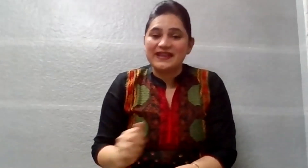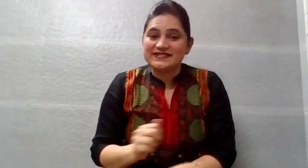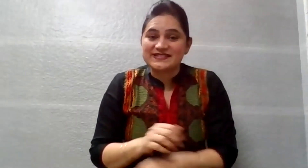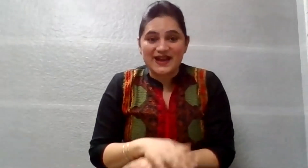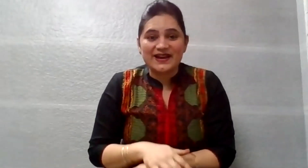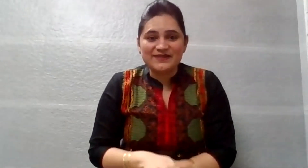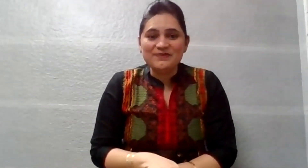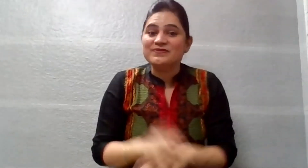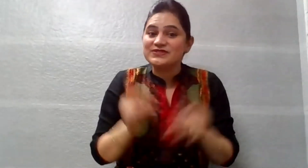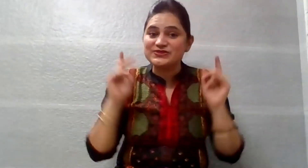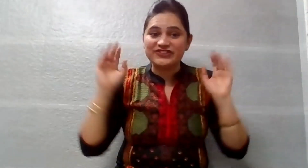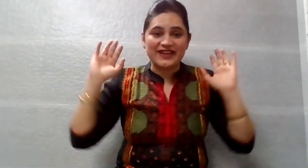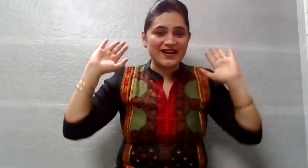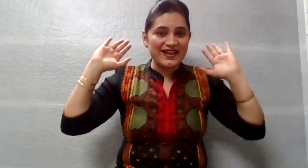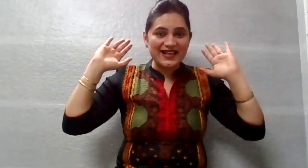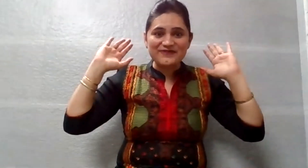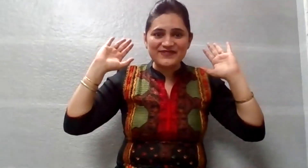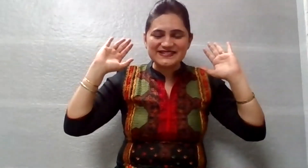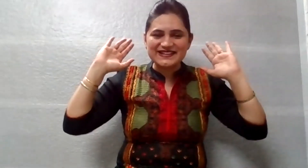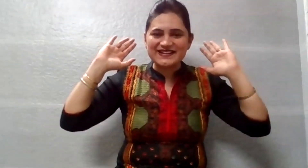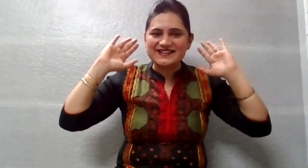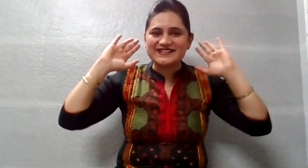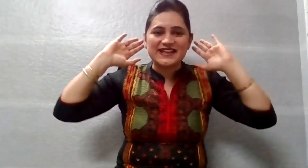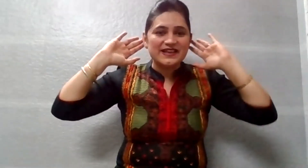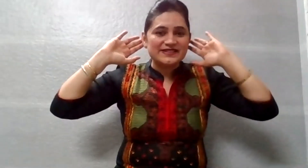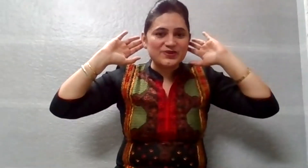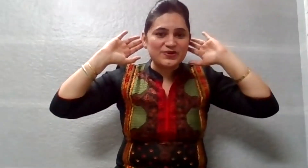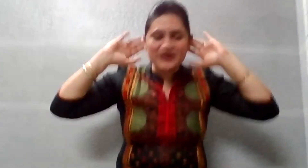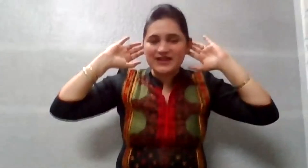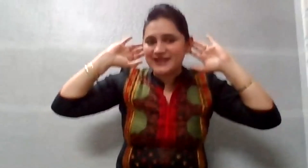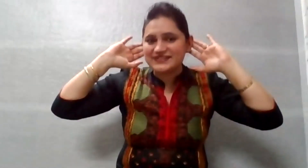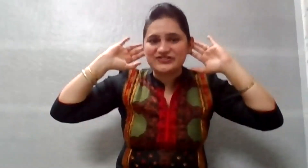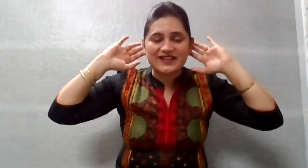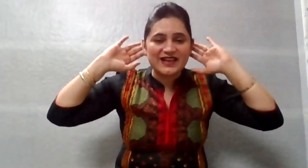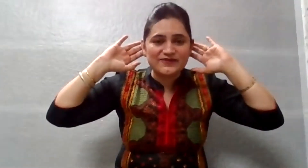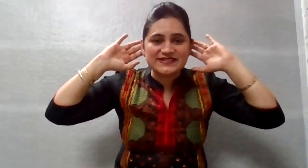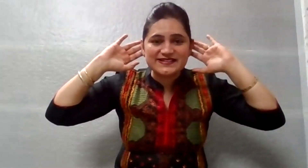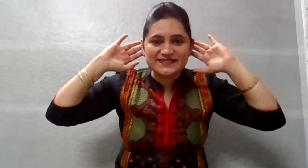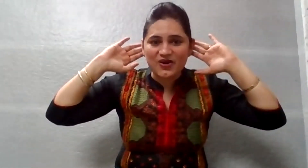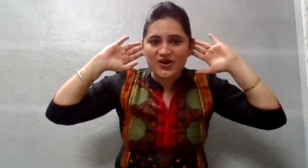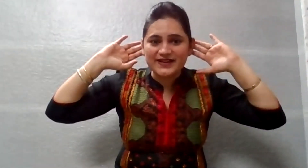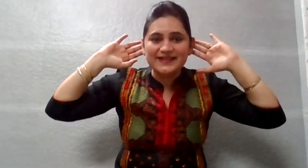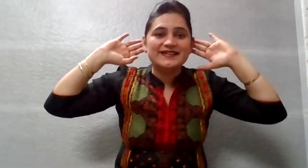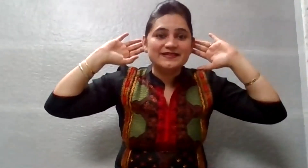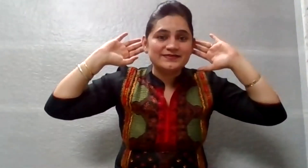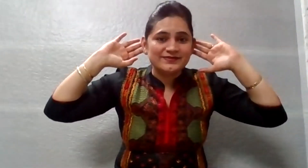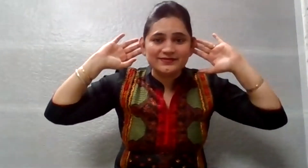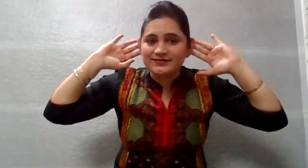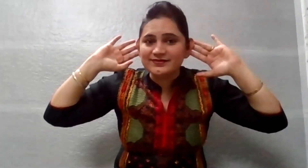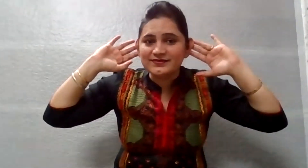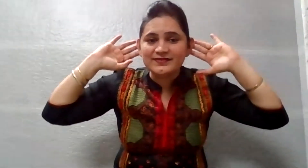it's time to check our elephant ears. So let us check our elephant ears are on.